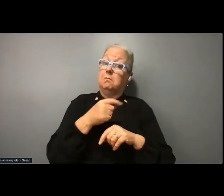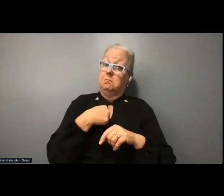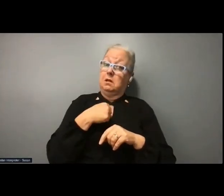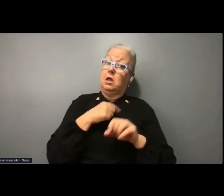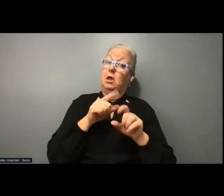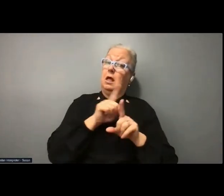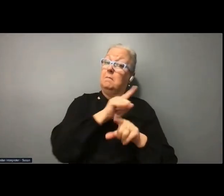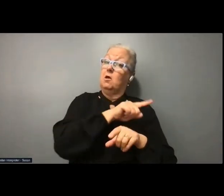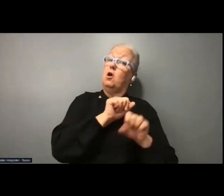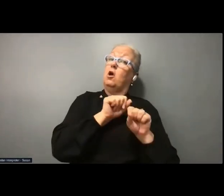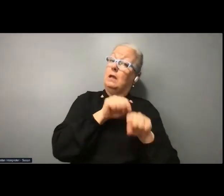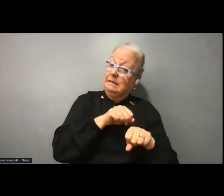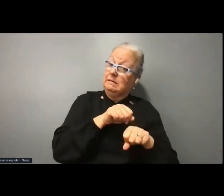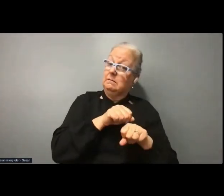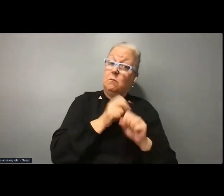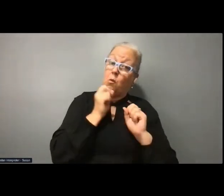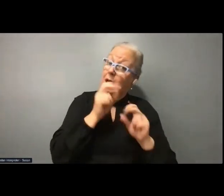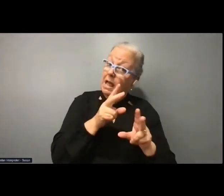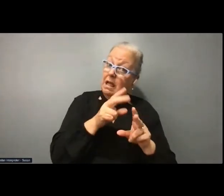running.